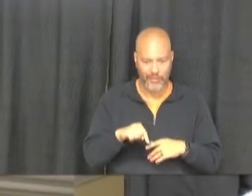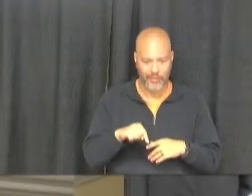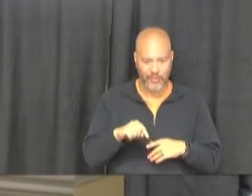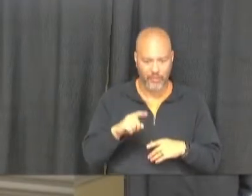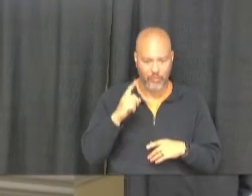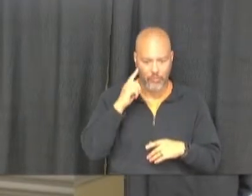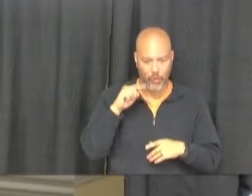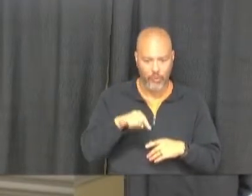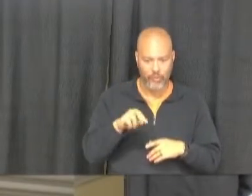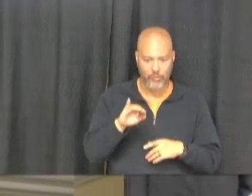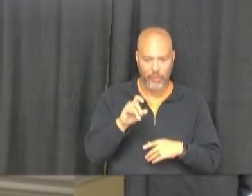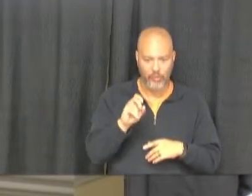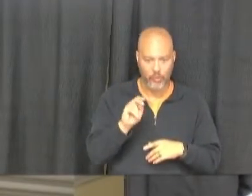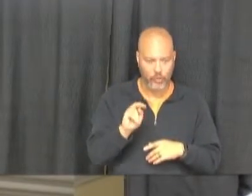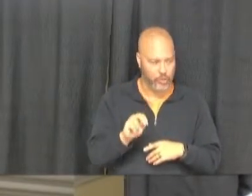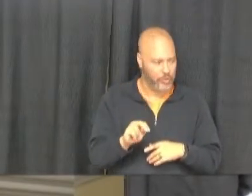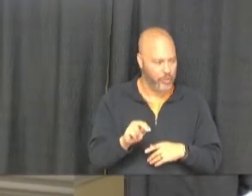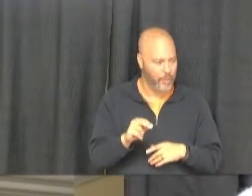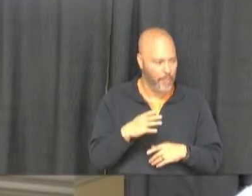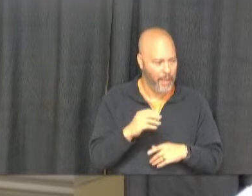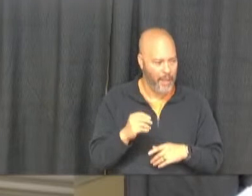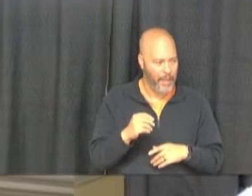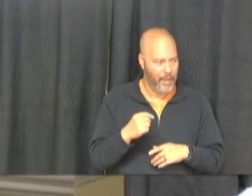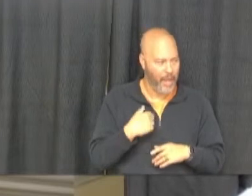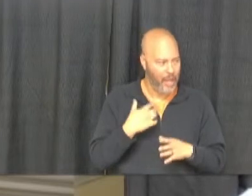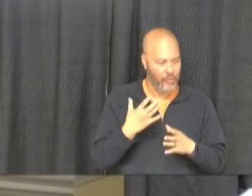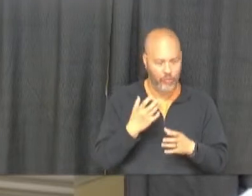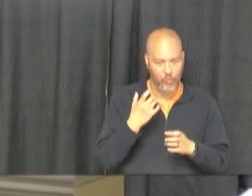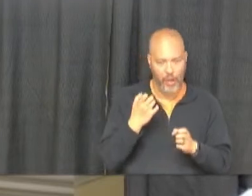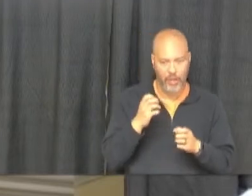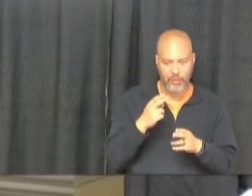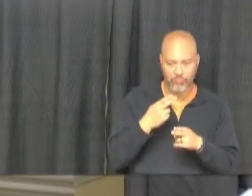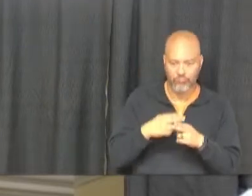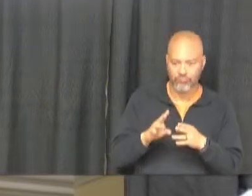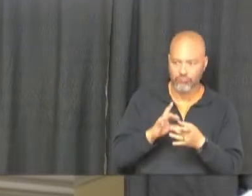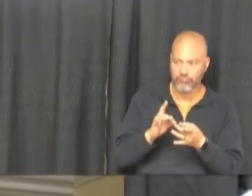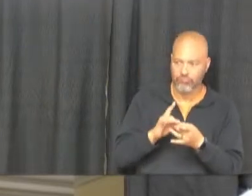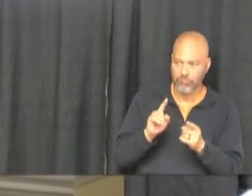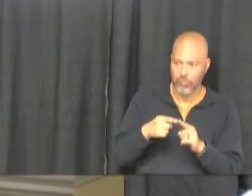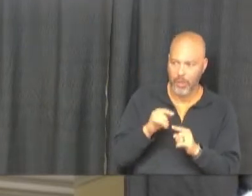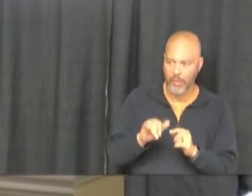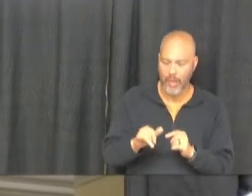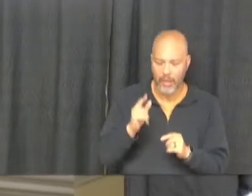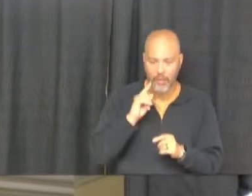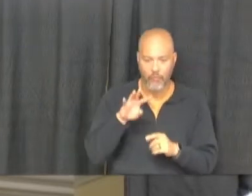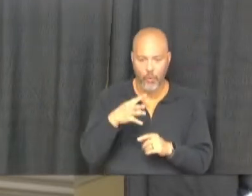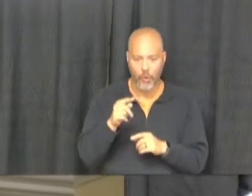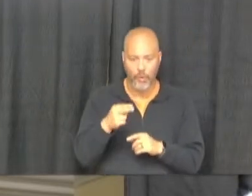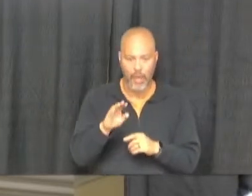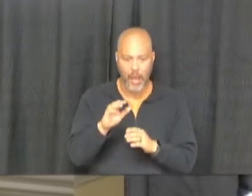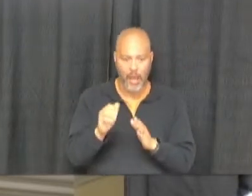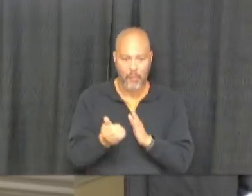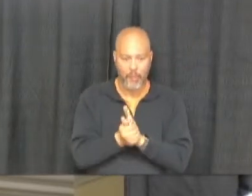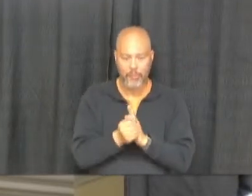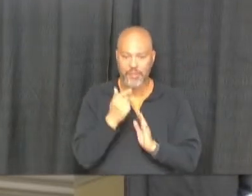resolution, and I'm just going to kind of talk about a little bit of it. Fourth Amendment says that you will not